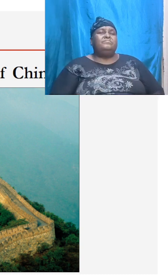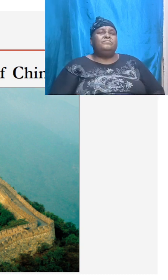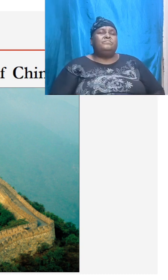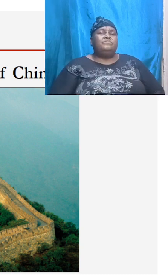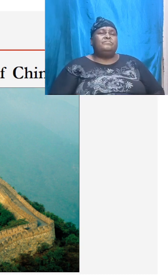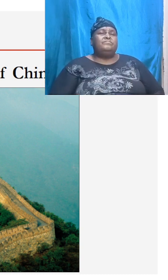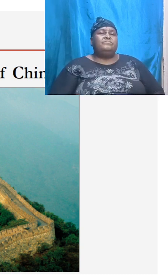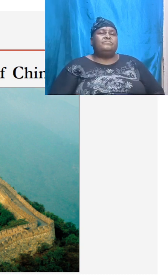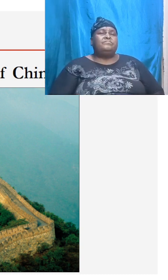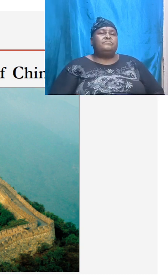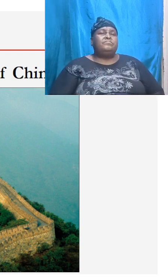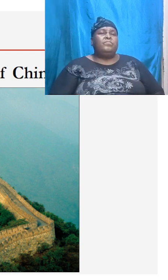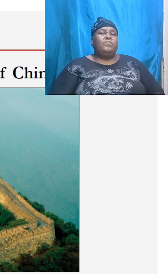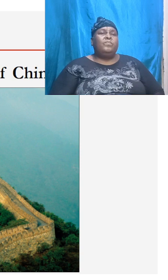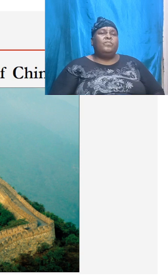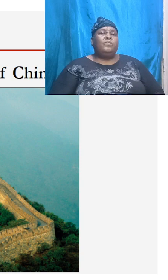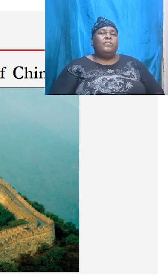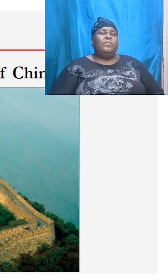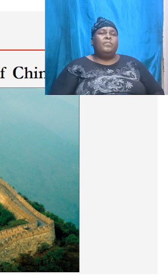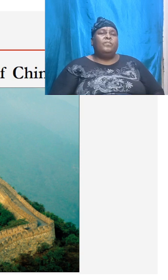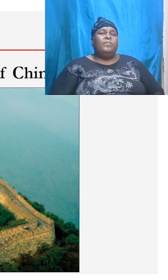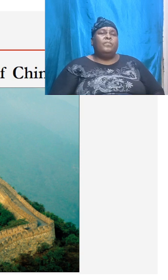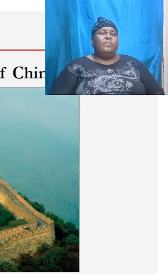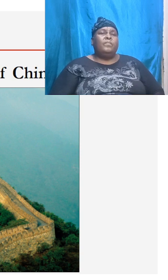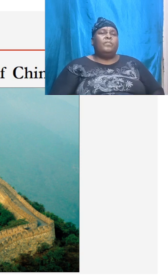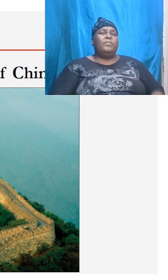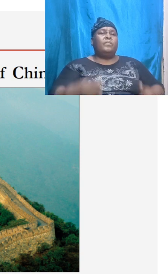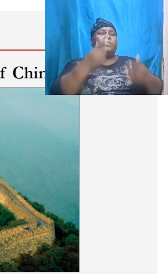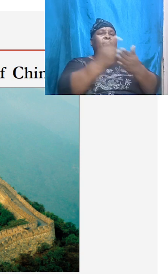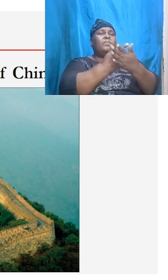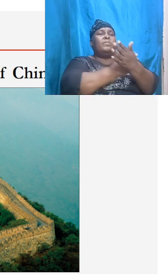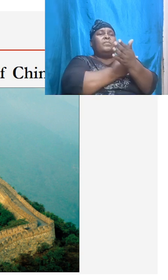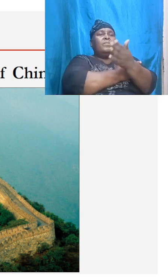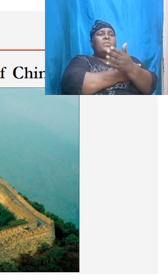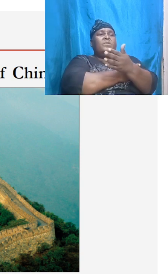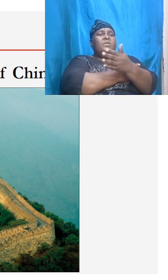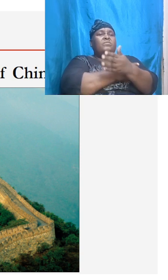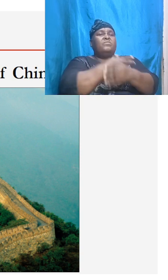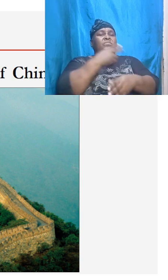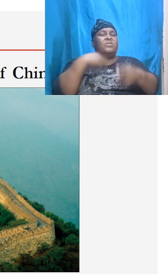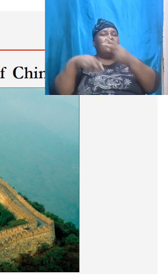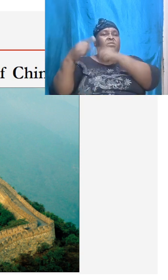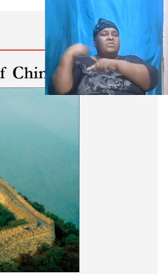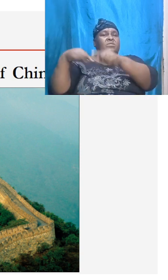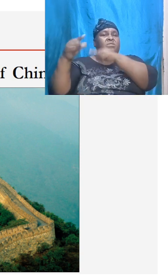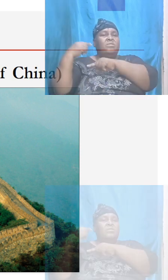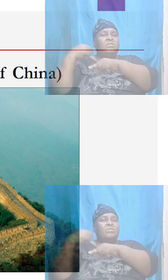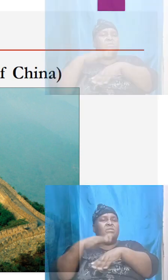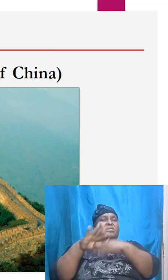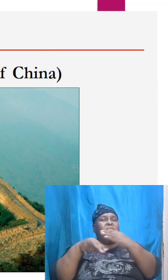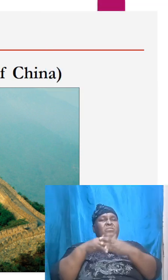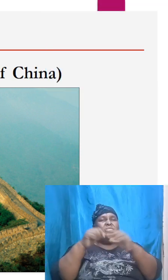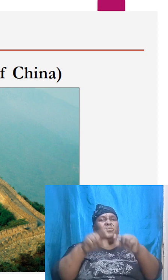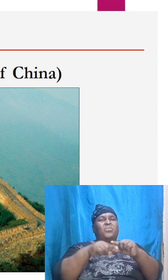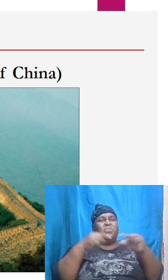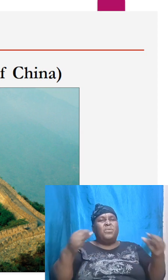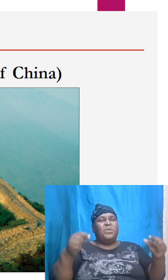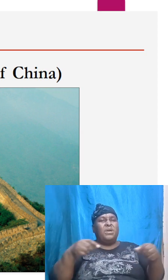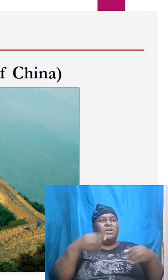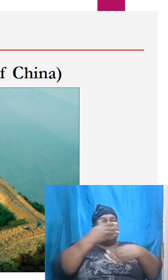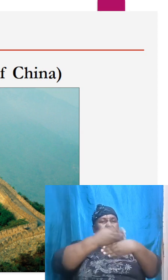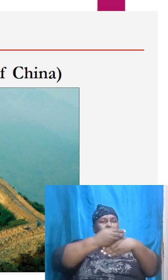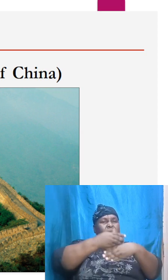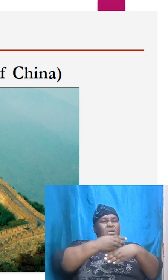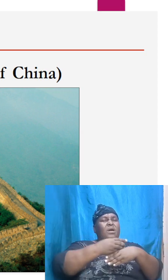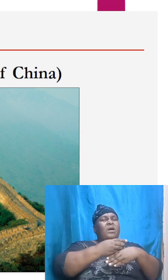a lesson from history. all of us know about the Great Wall of